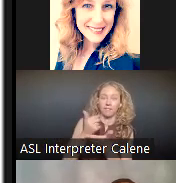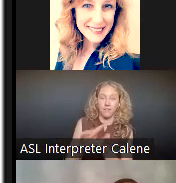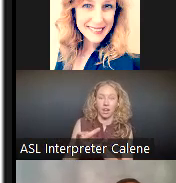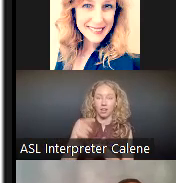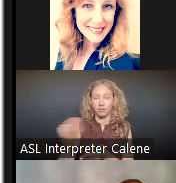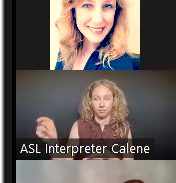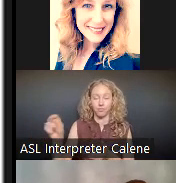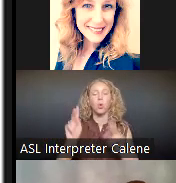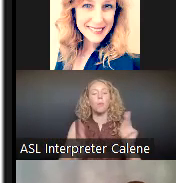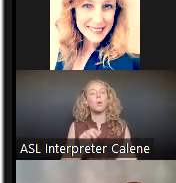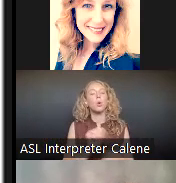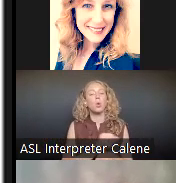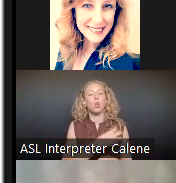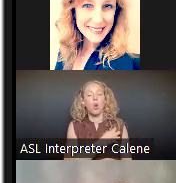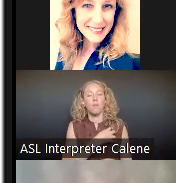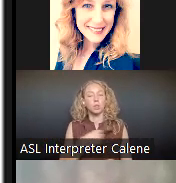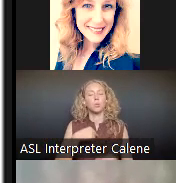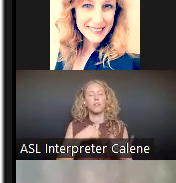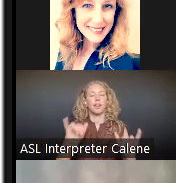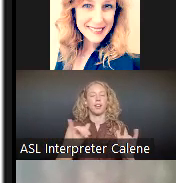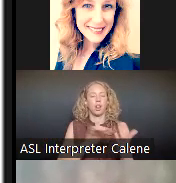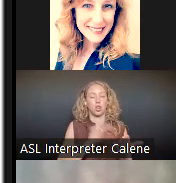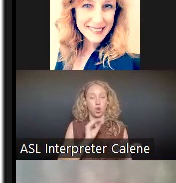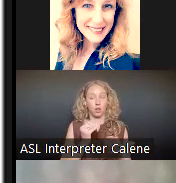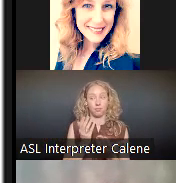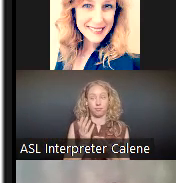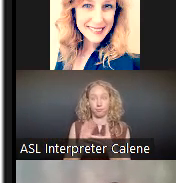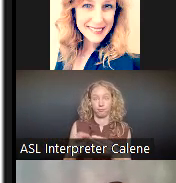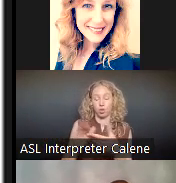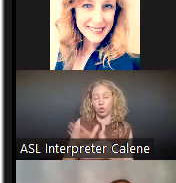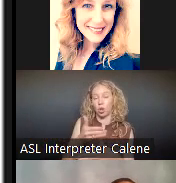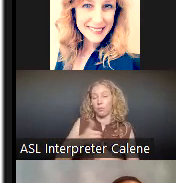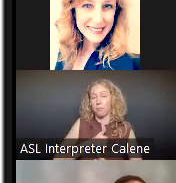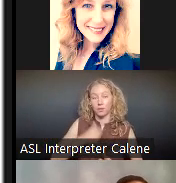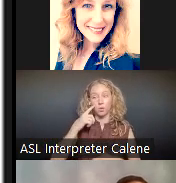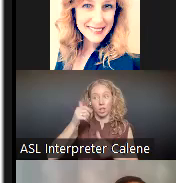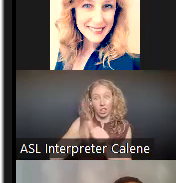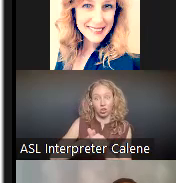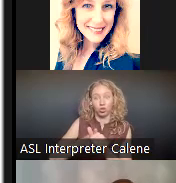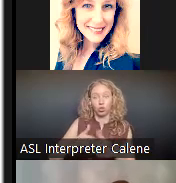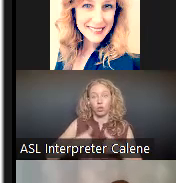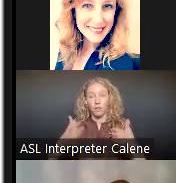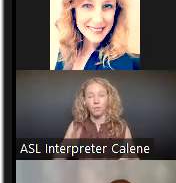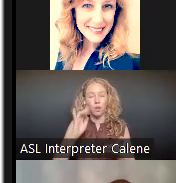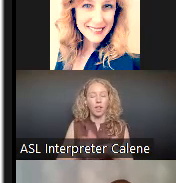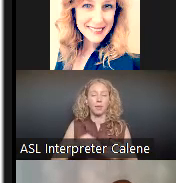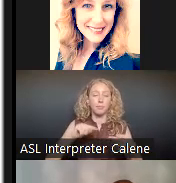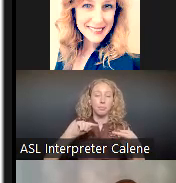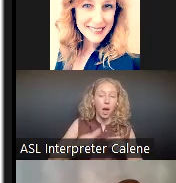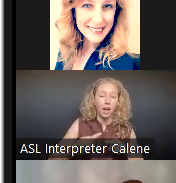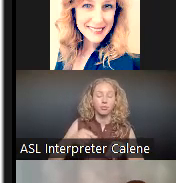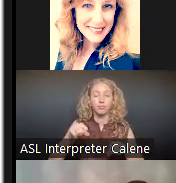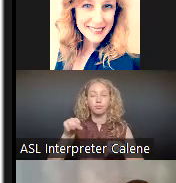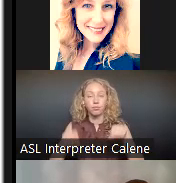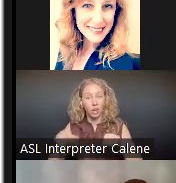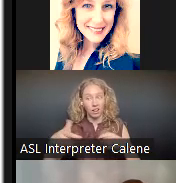enforcement, again, we've learned that offering an apology to each survivor for that pain and uncertainty that they experience is,